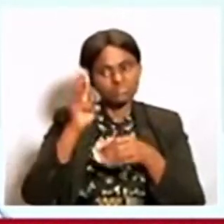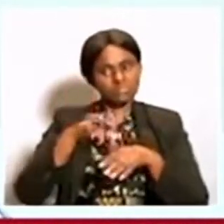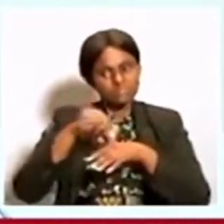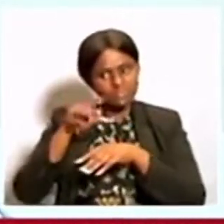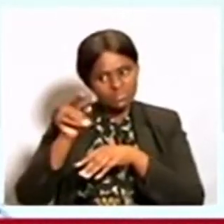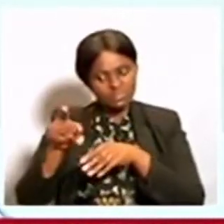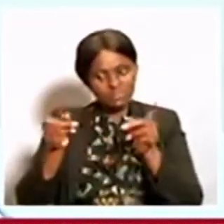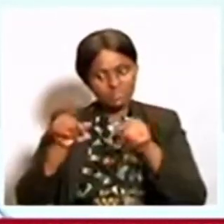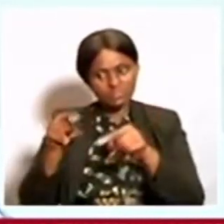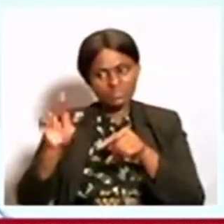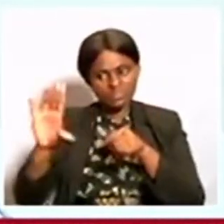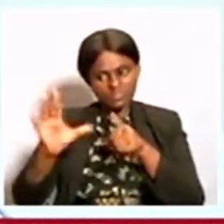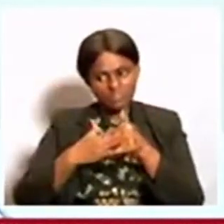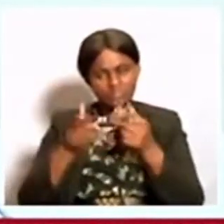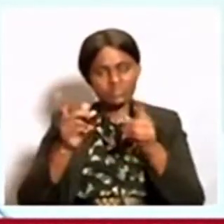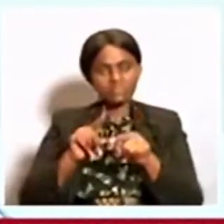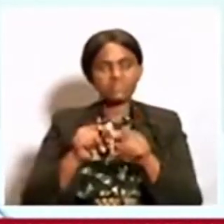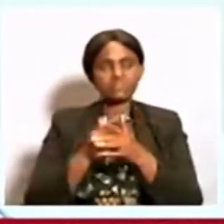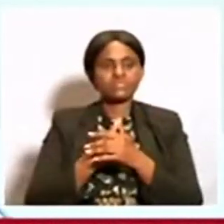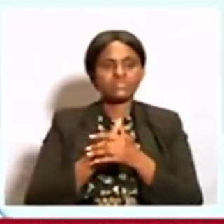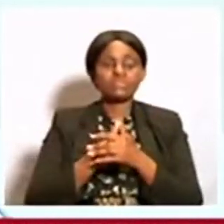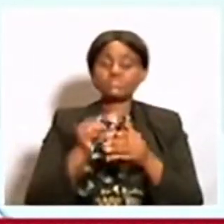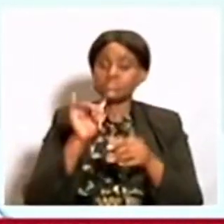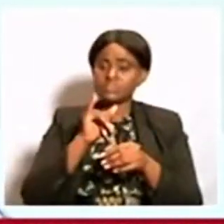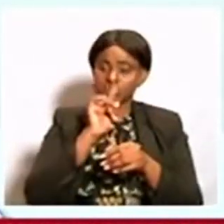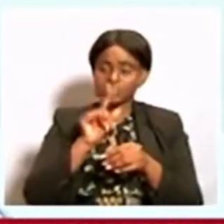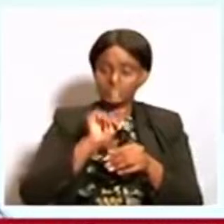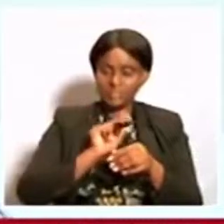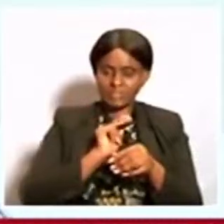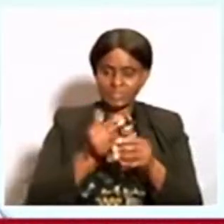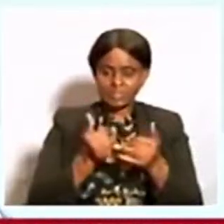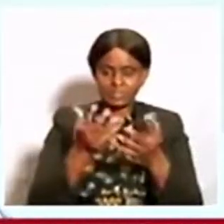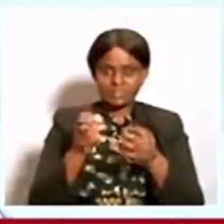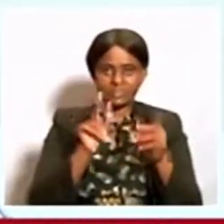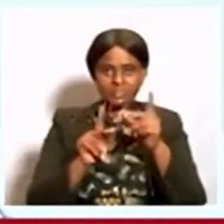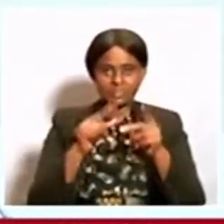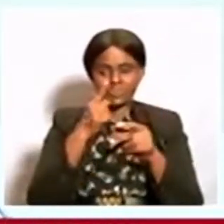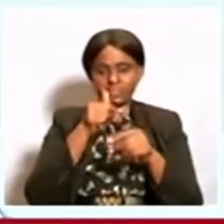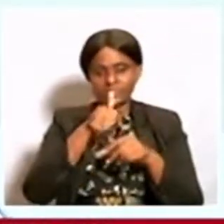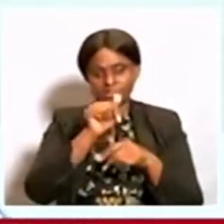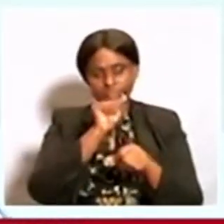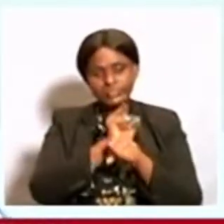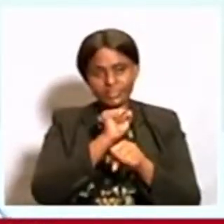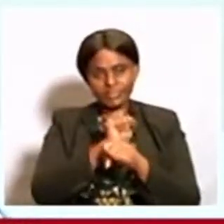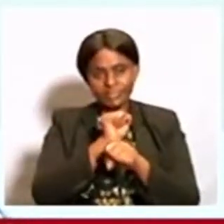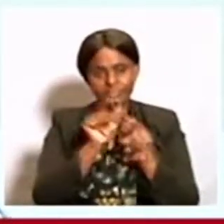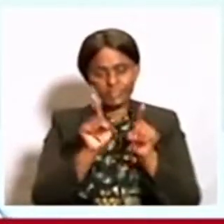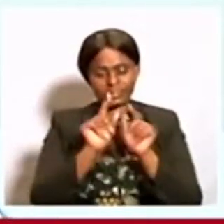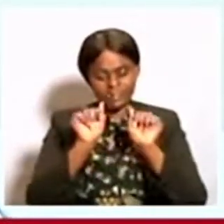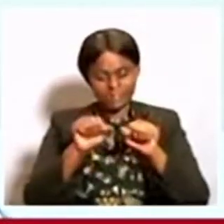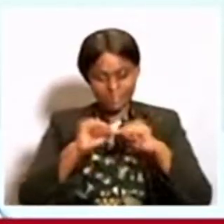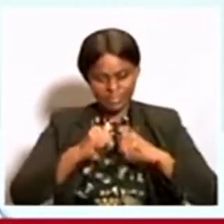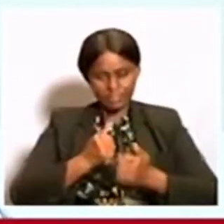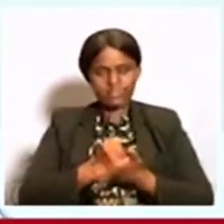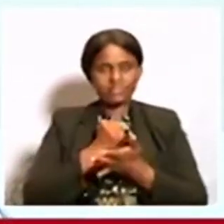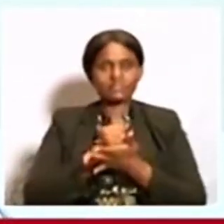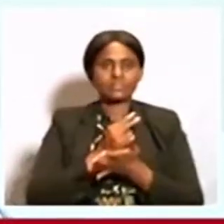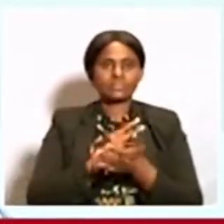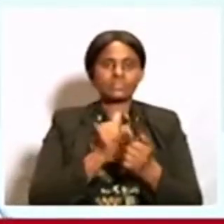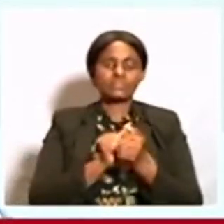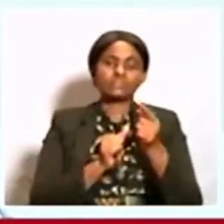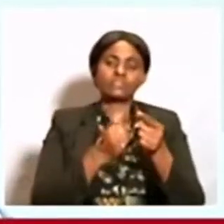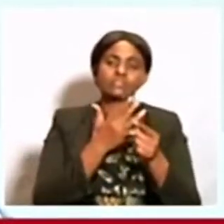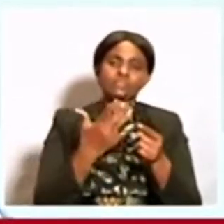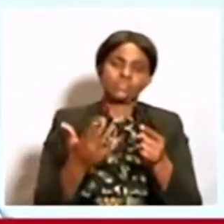you when you can come back, because ultimately we want the people that were on the ground to be able to help us with these